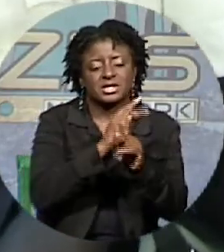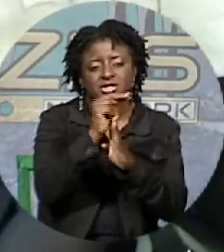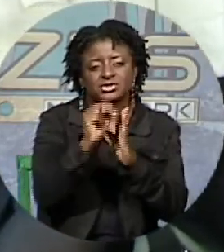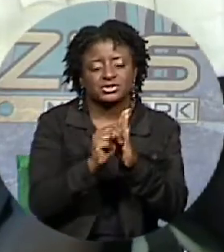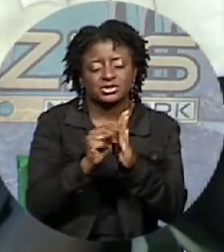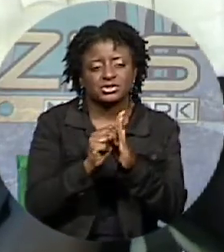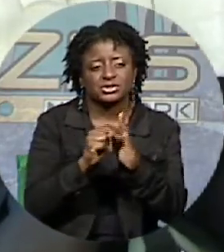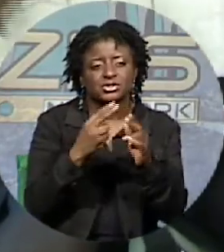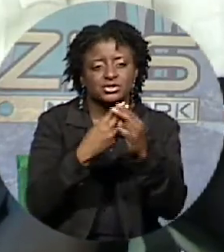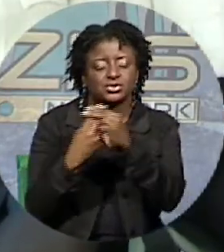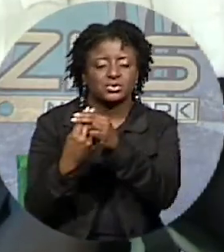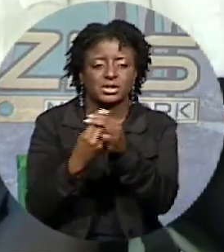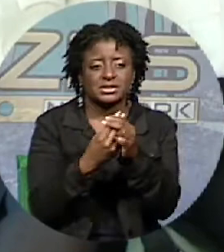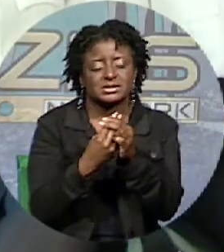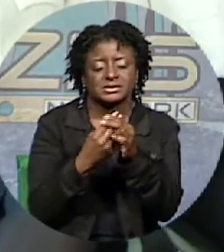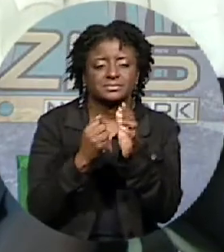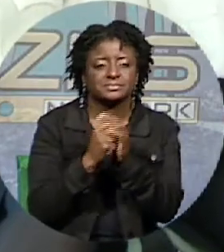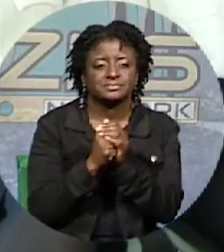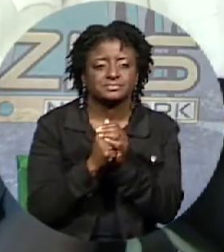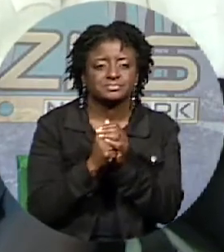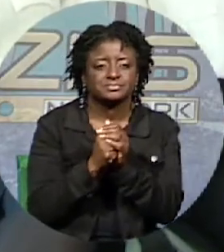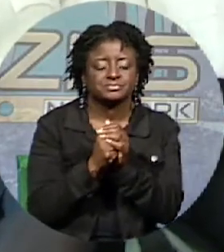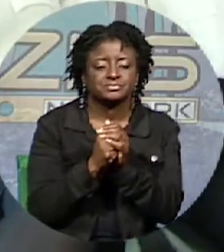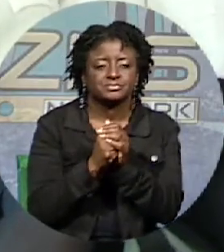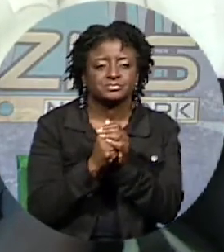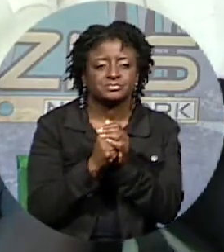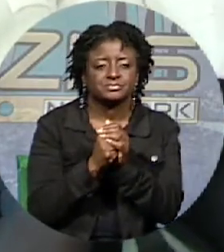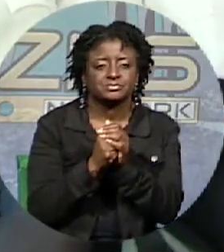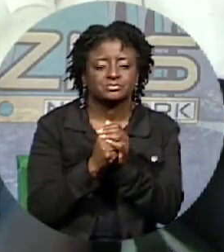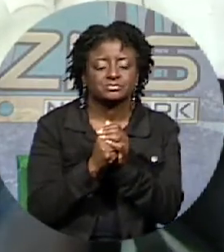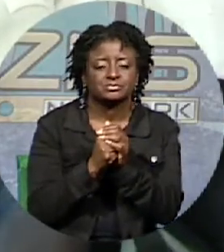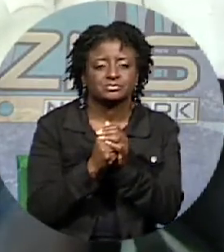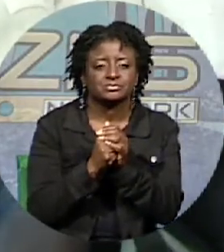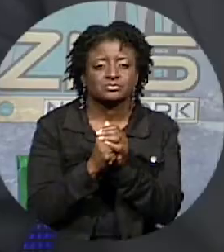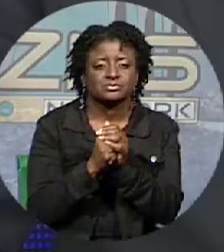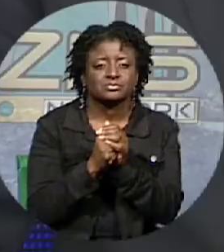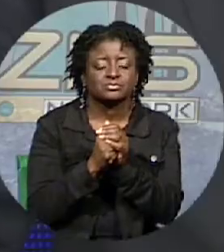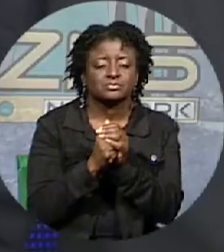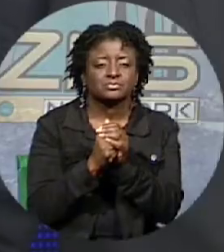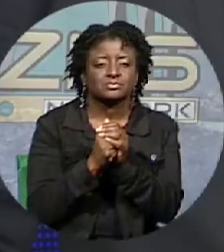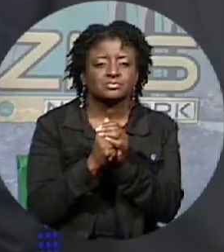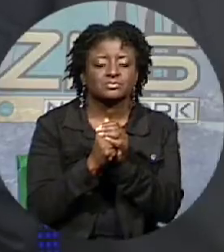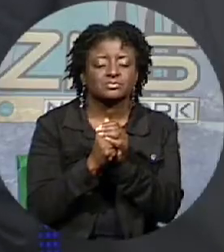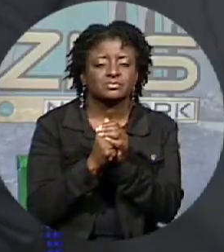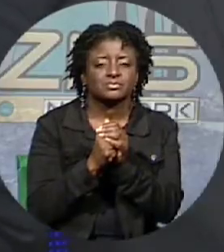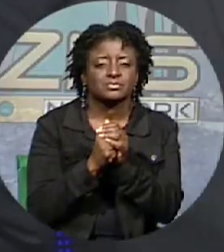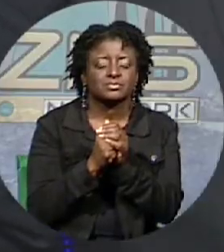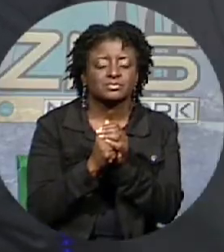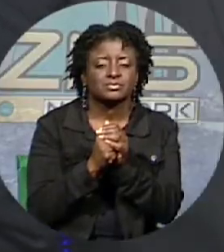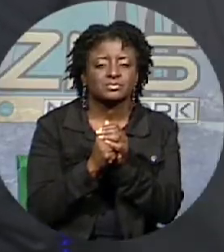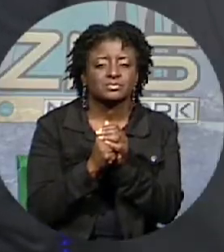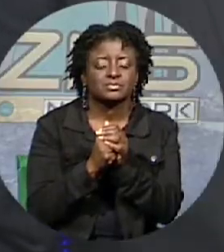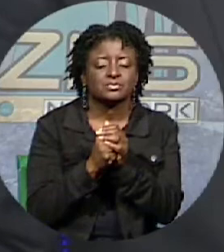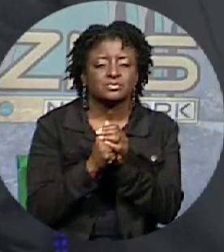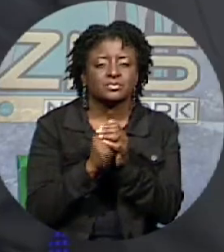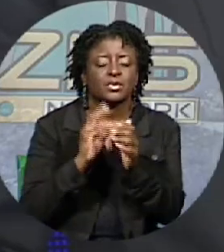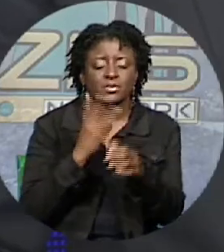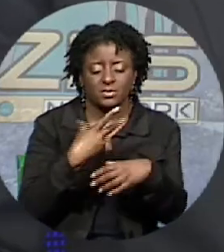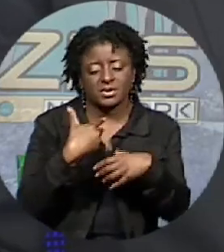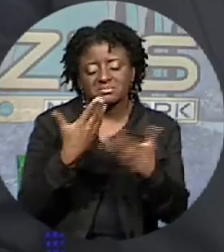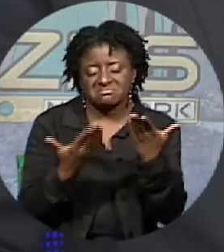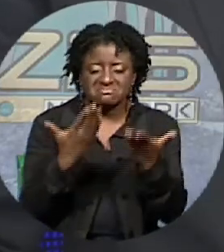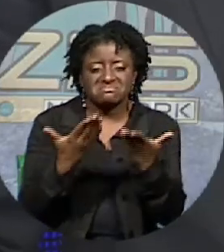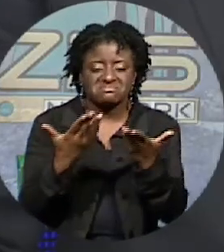its behavioral detection unit. Chimanita Swain, ZNS Network News. Well, we may need to promote sports tourism